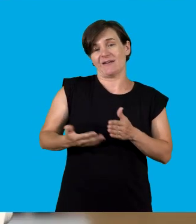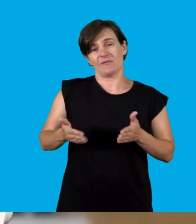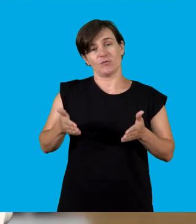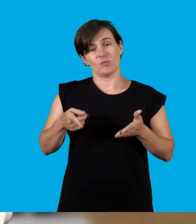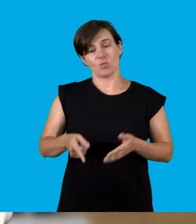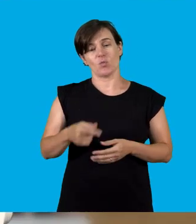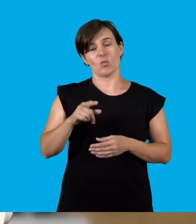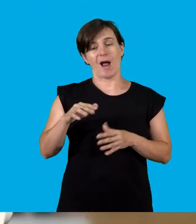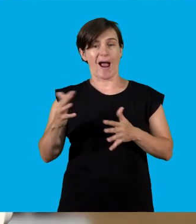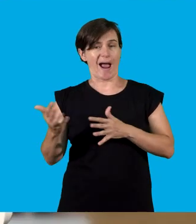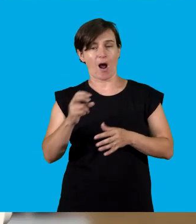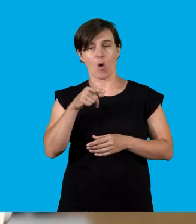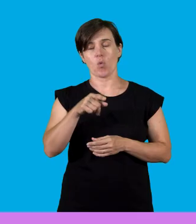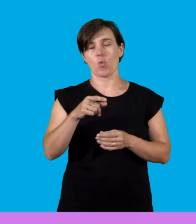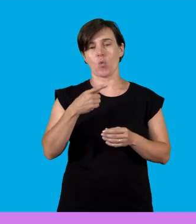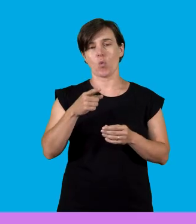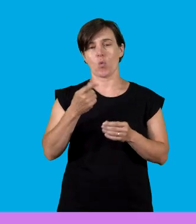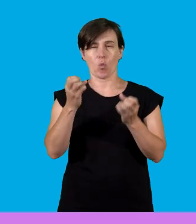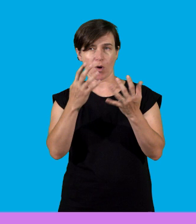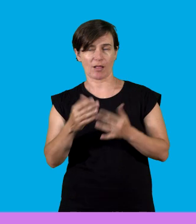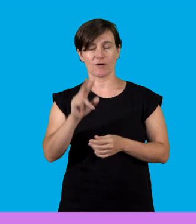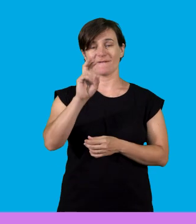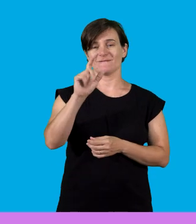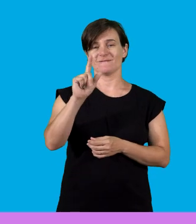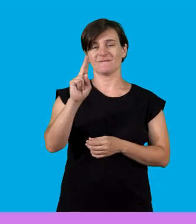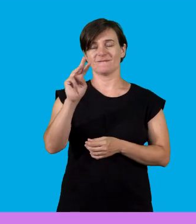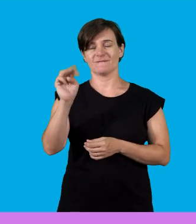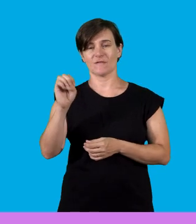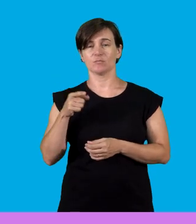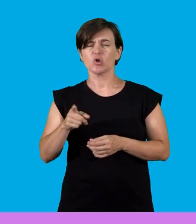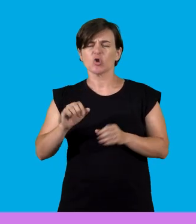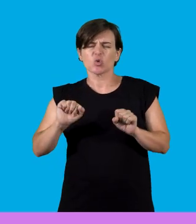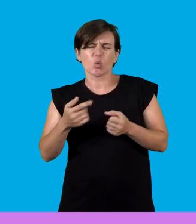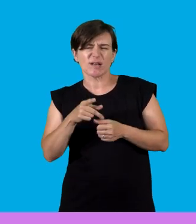of volume. Let's quickly look at temperature.